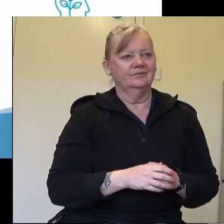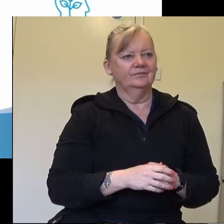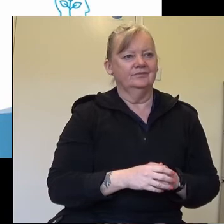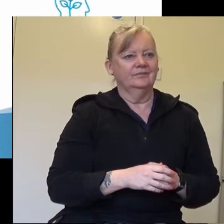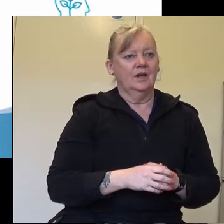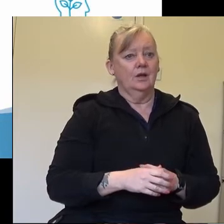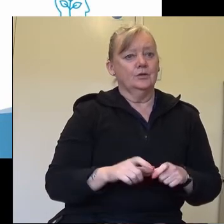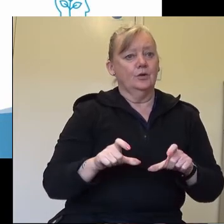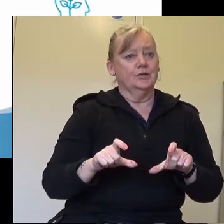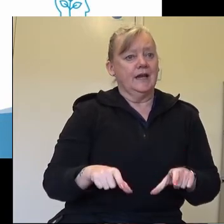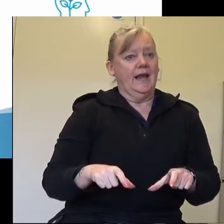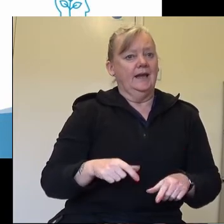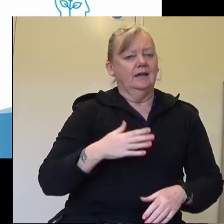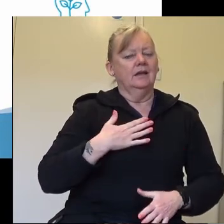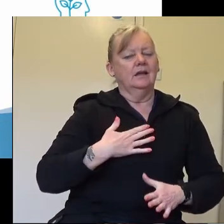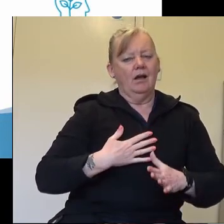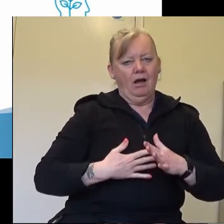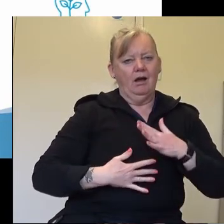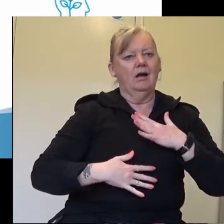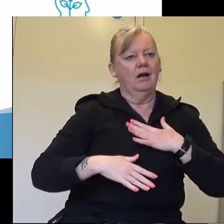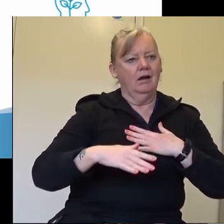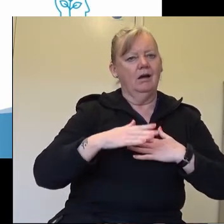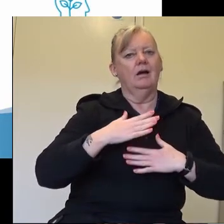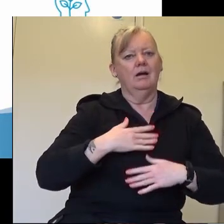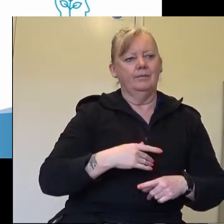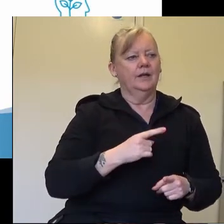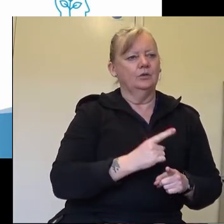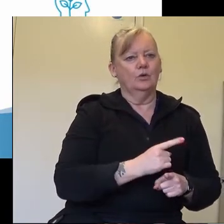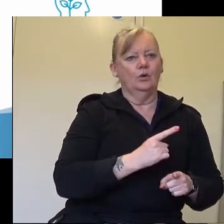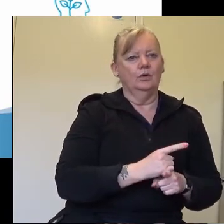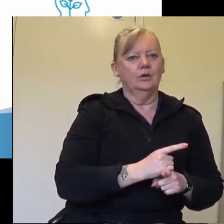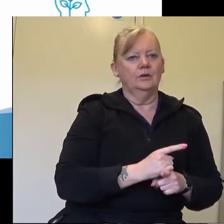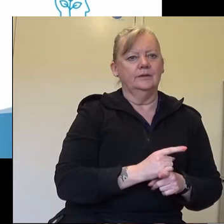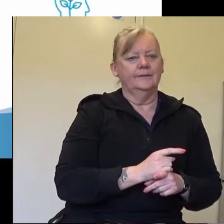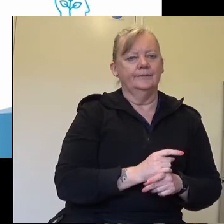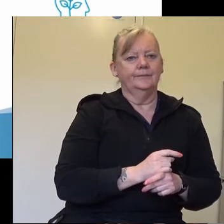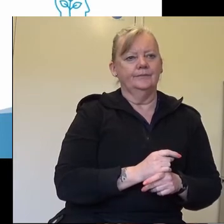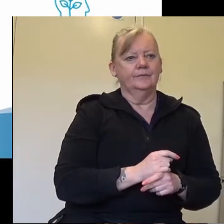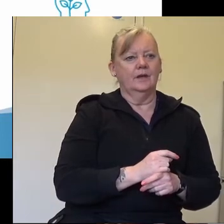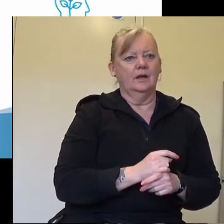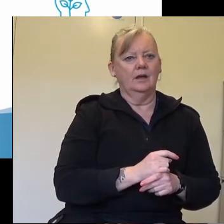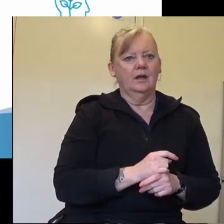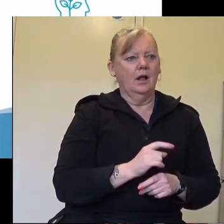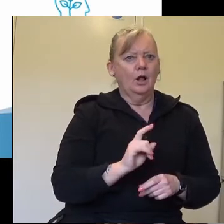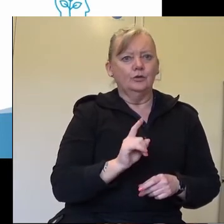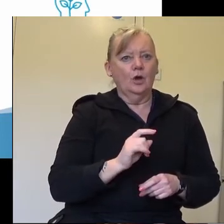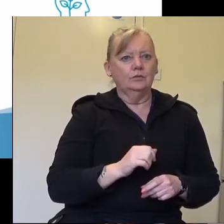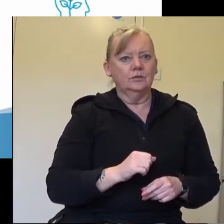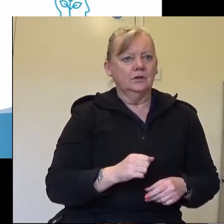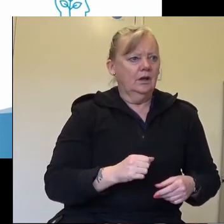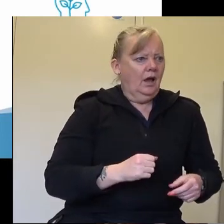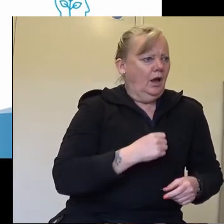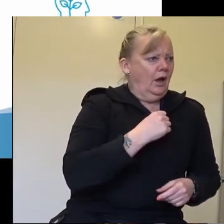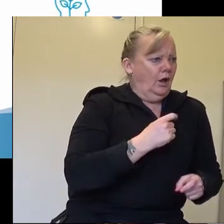who, and they're not gonna take my phone away because they're gonna sit and have a discussion with